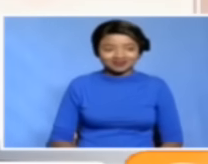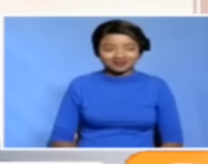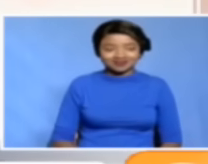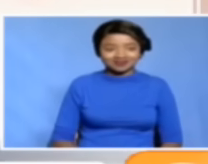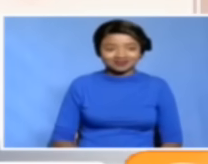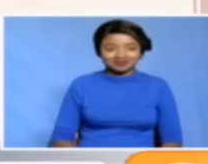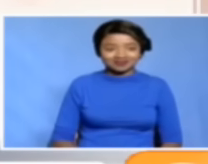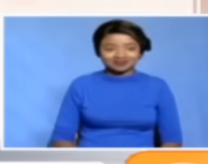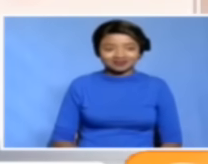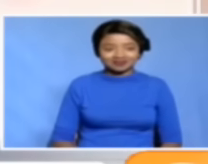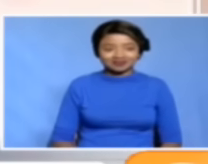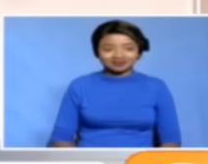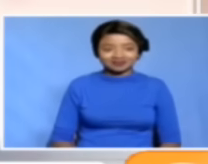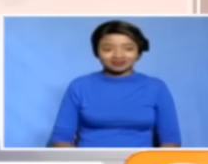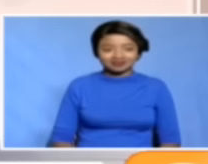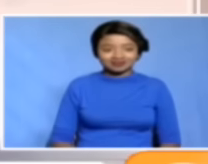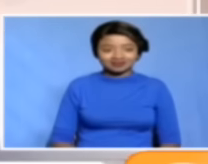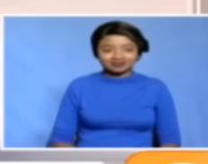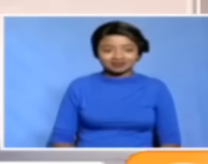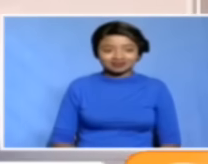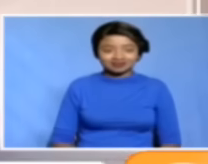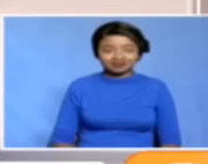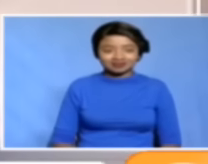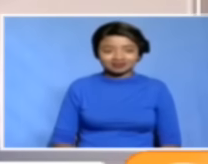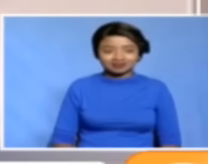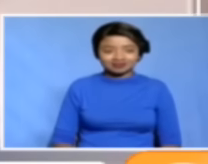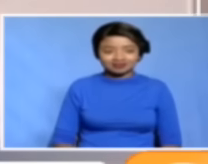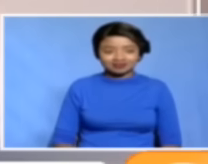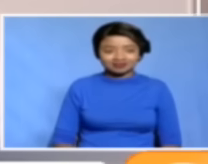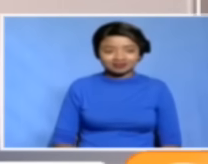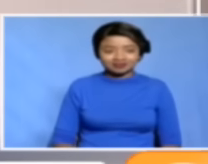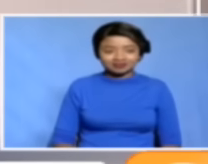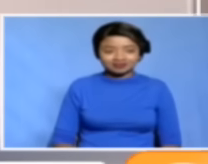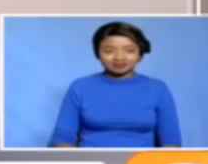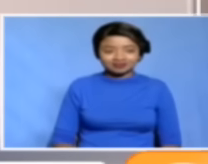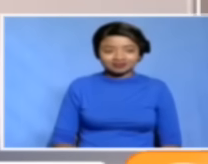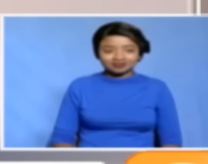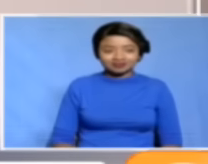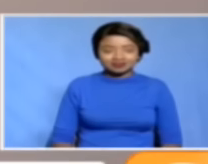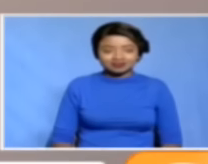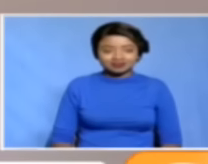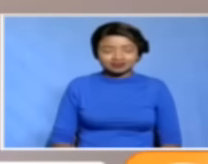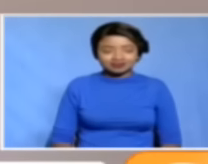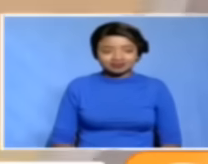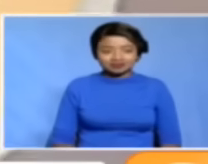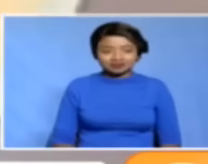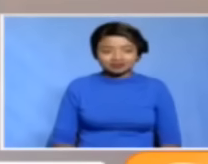the pretense mask and restore the confidence Kenyans had before. Political blame games should end.